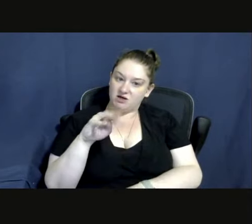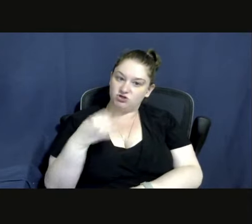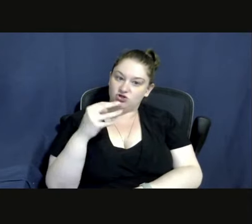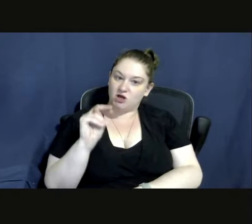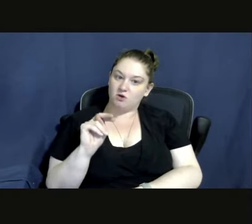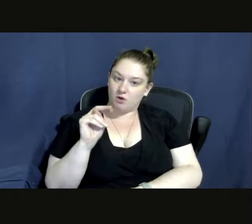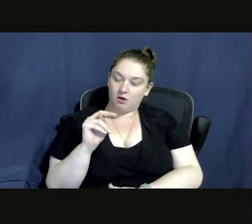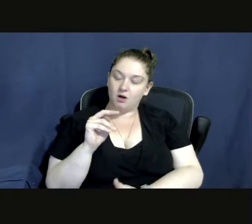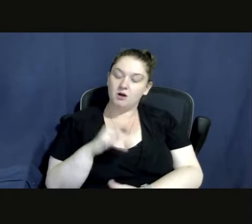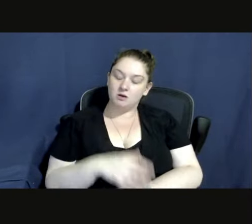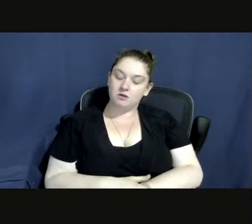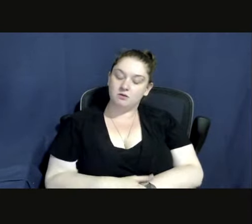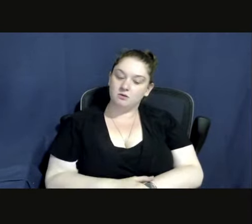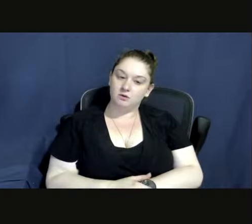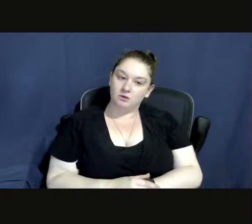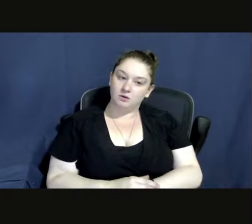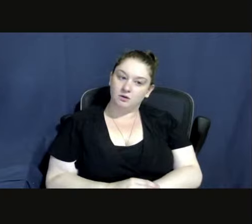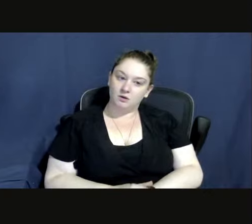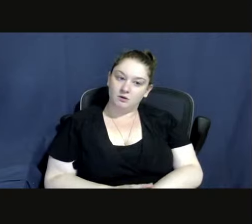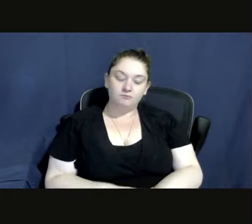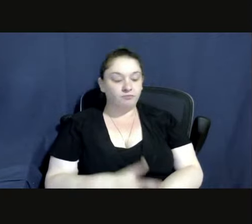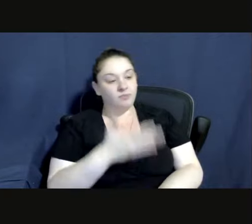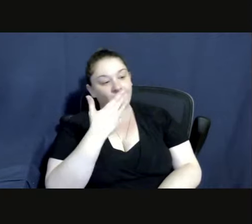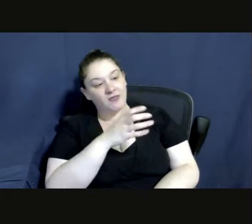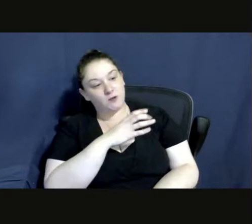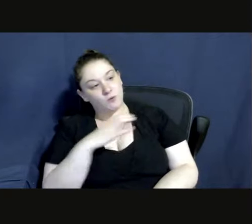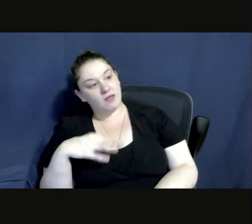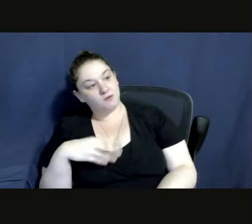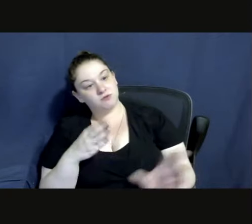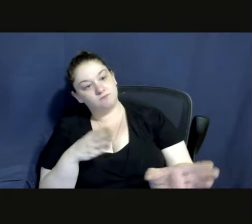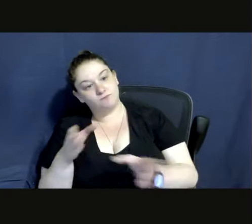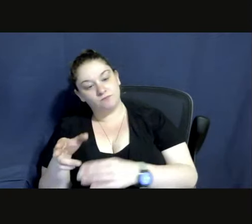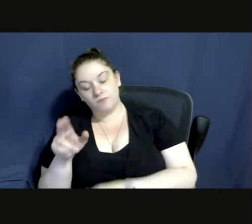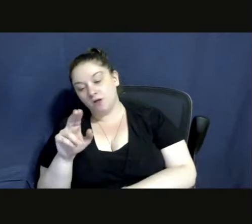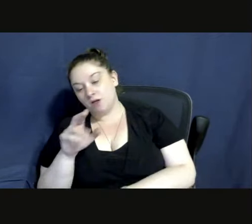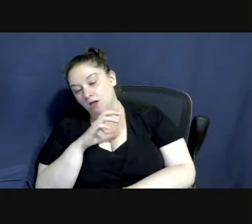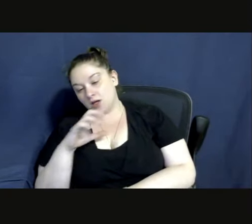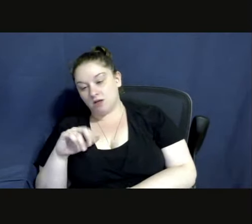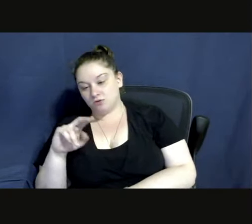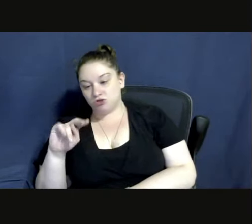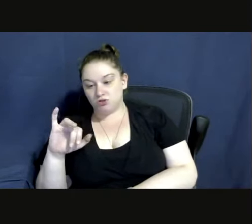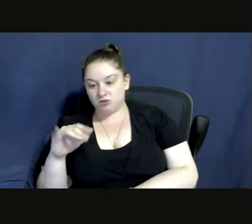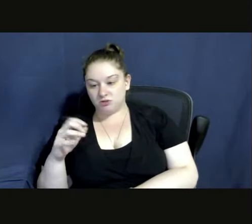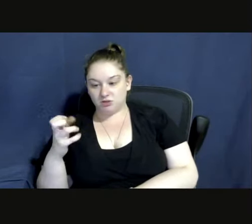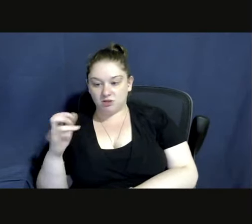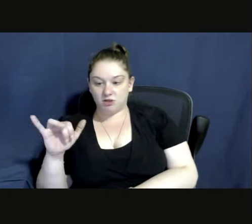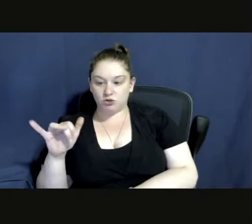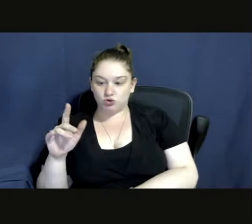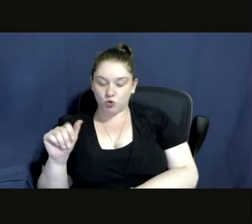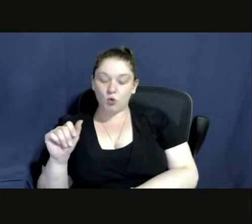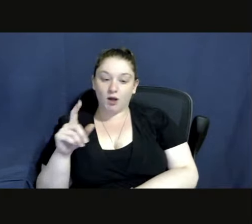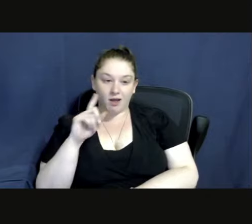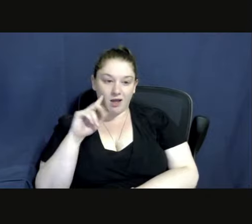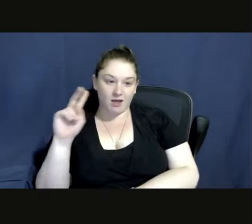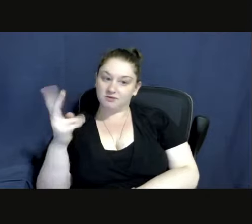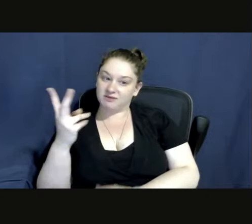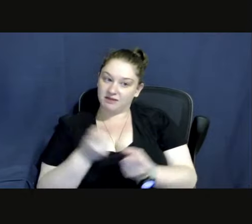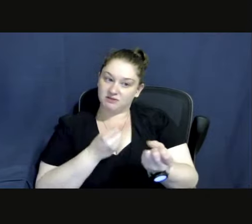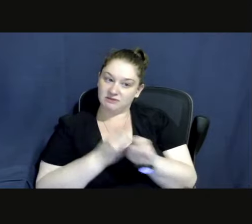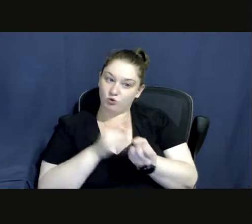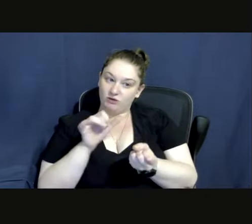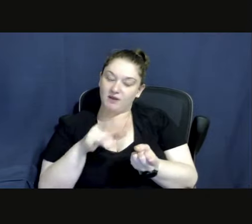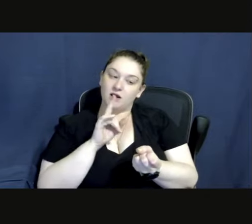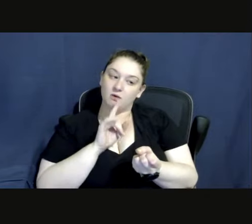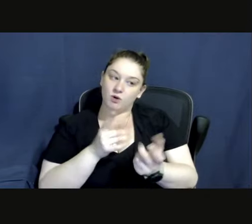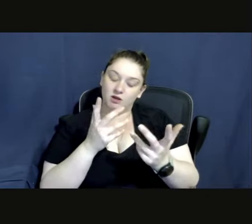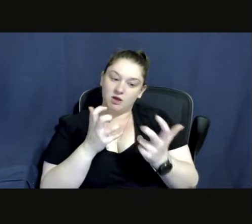to need it. Thank you, Councillor. Councillor Nishioka. Thank you. I too would second that. I would really like to be